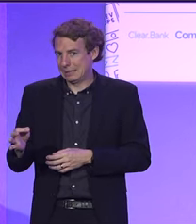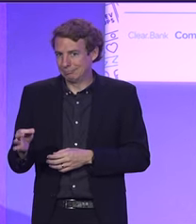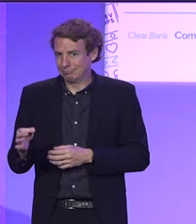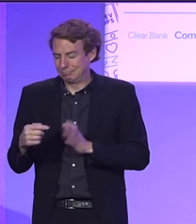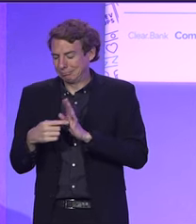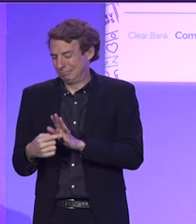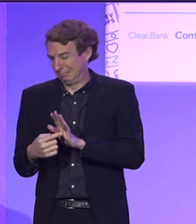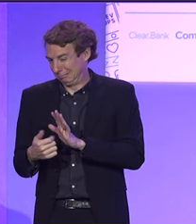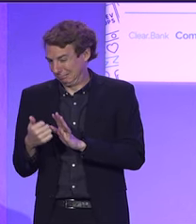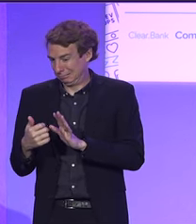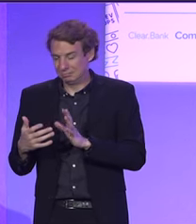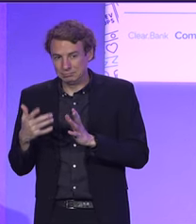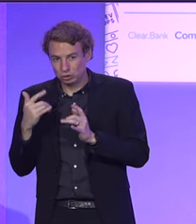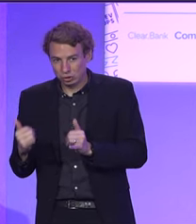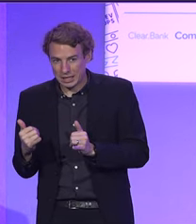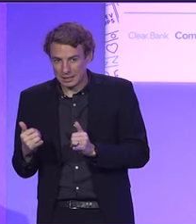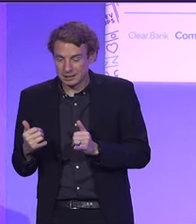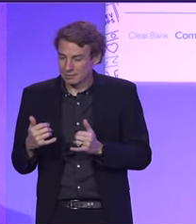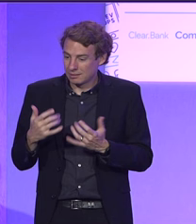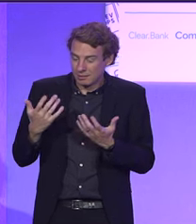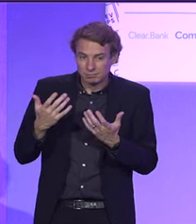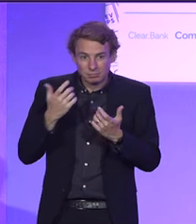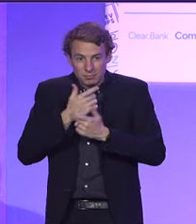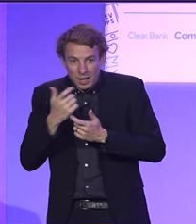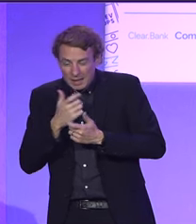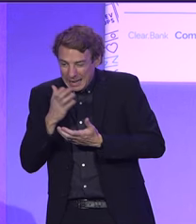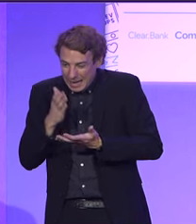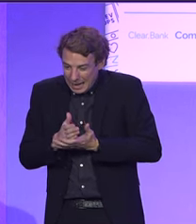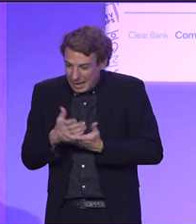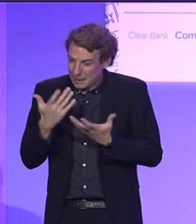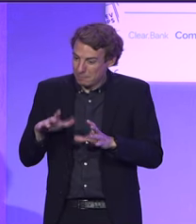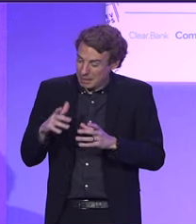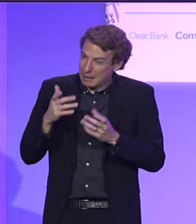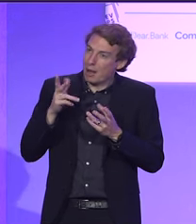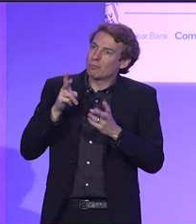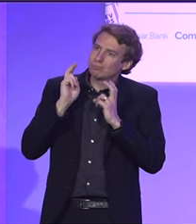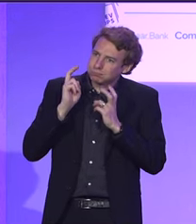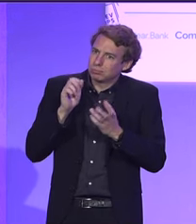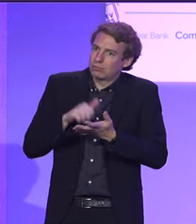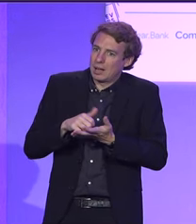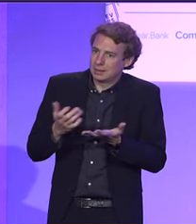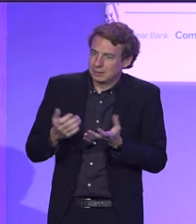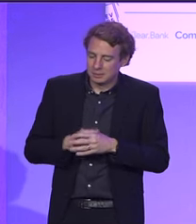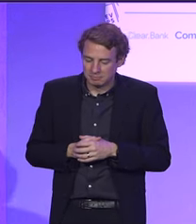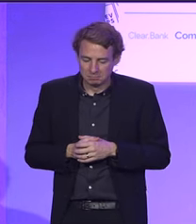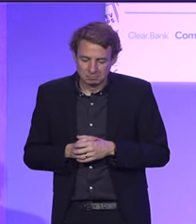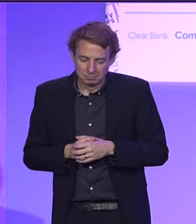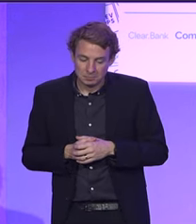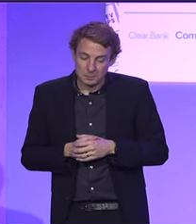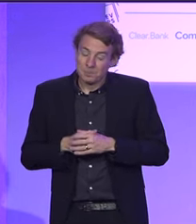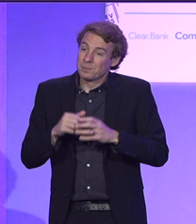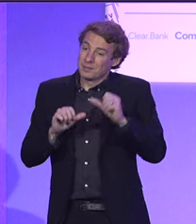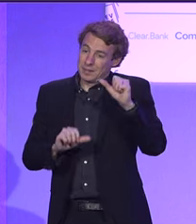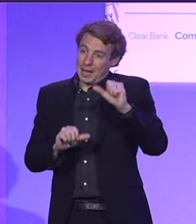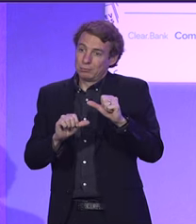audience, is this actually funny? Do you actually get what I'm trying to say? When it comes to actually writing your abstract, this is where I get really,